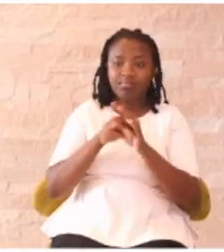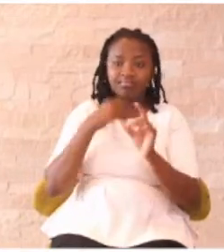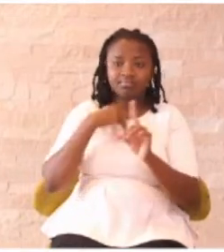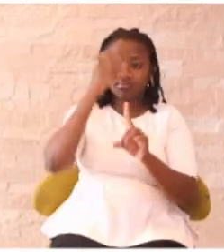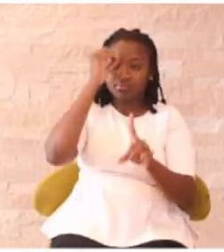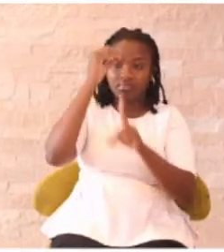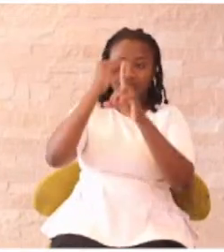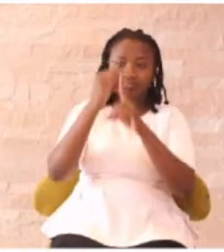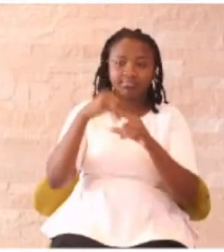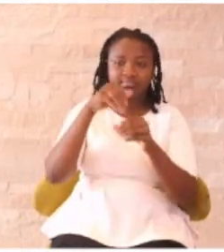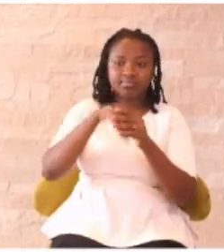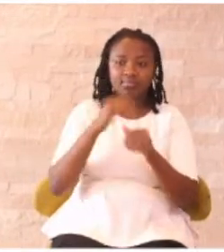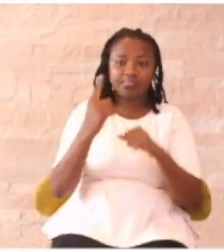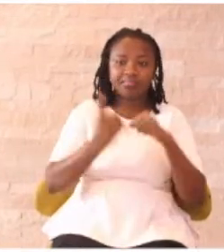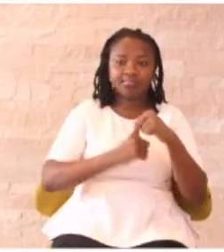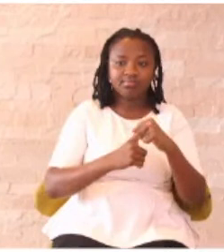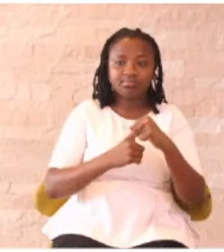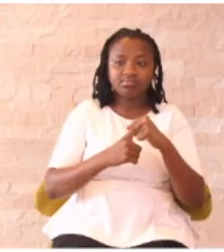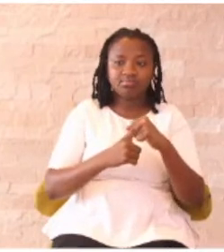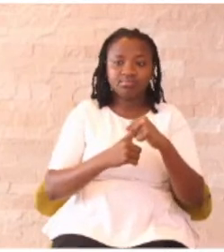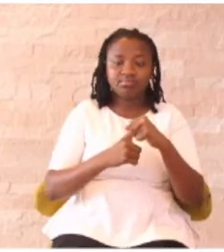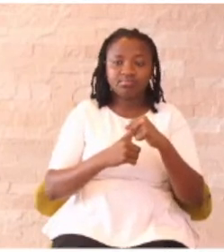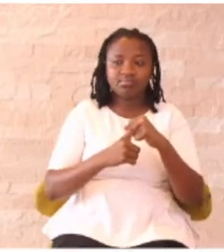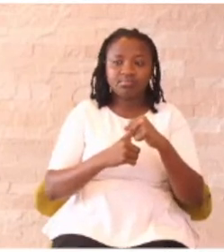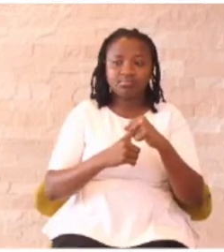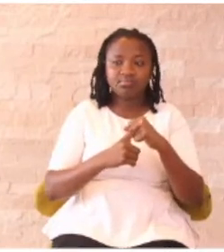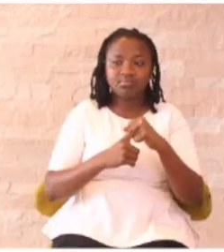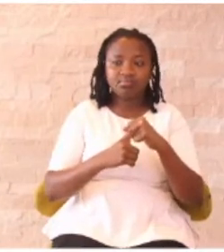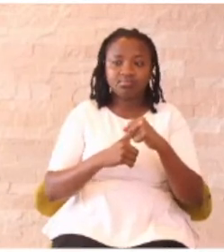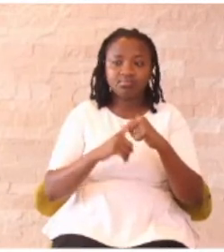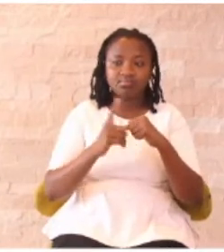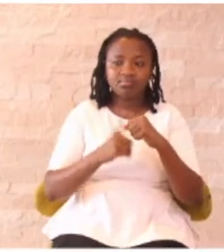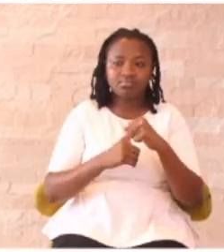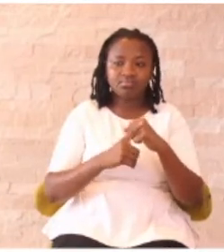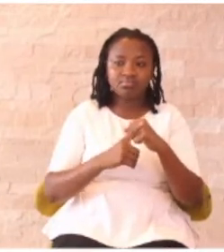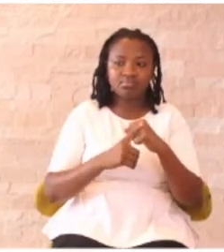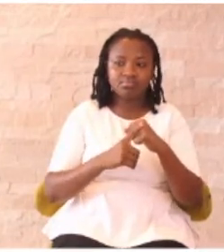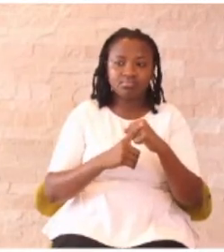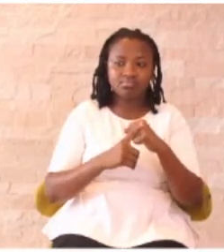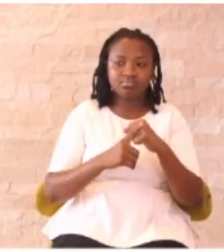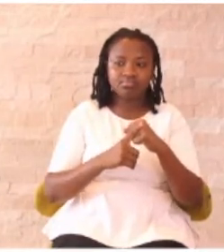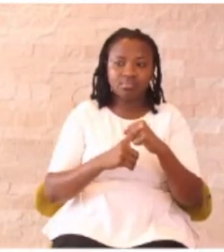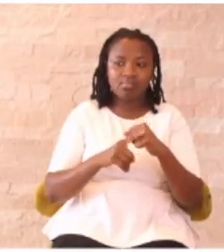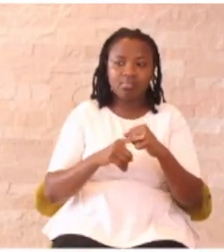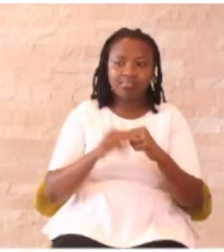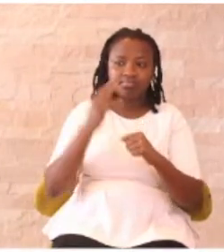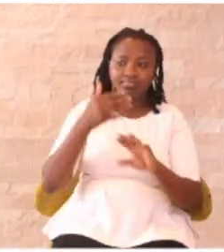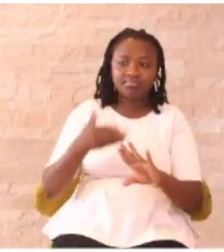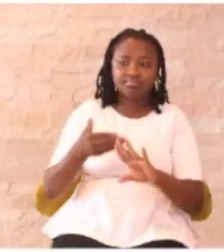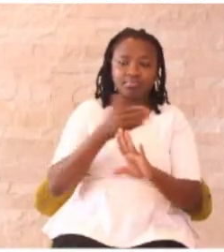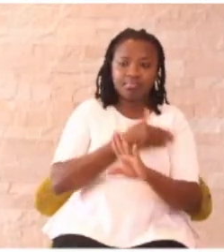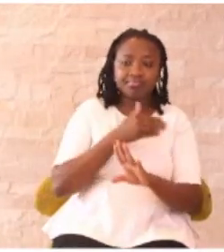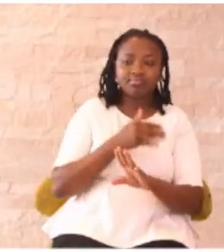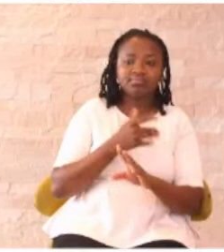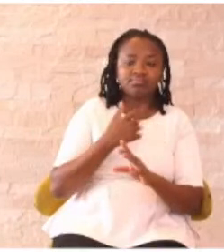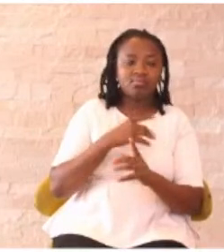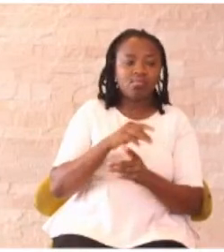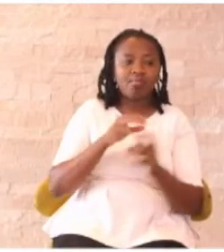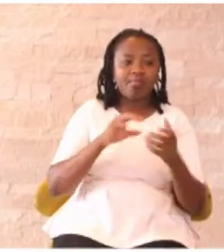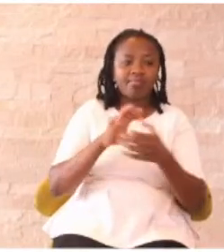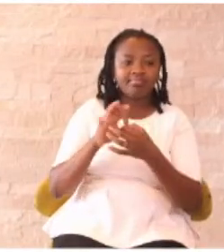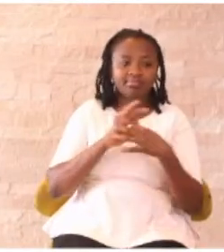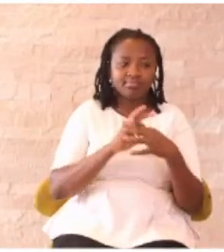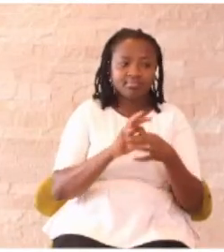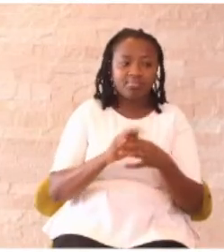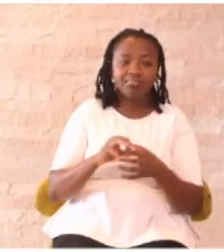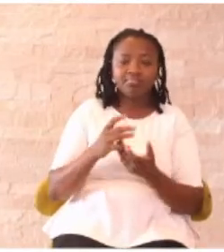in 2.6. Before the engagement of EWDNA, TASFA EDR associations,